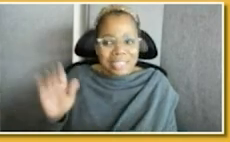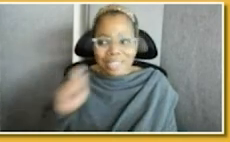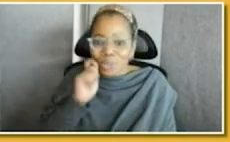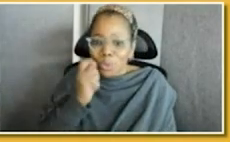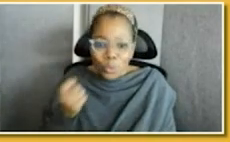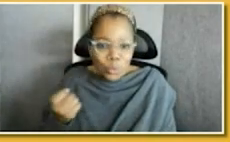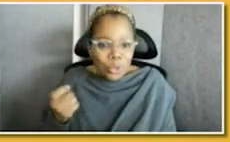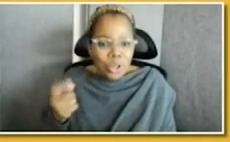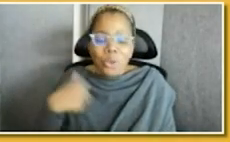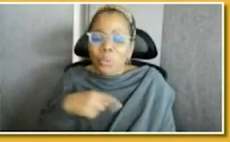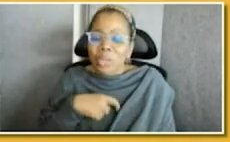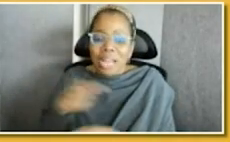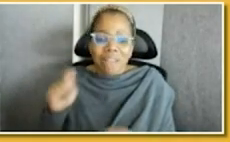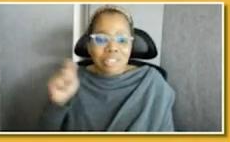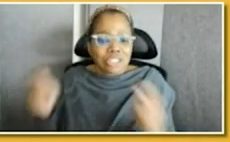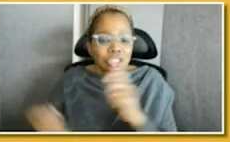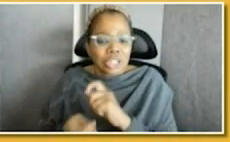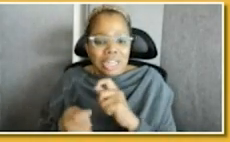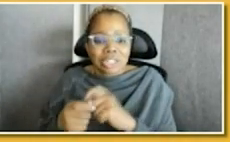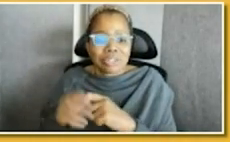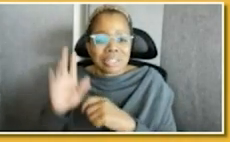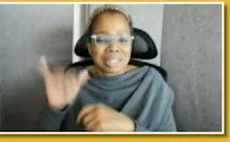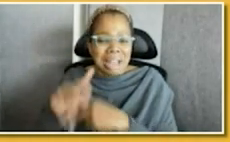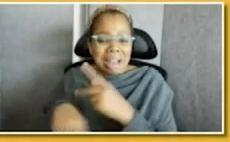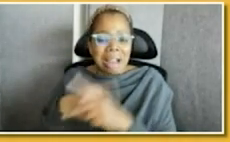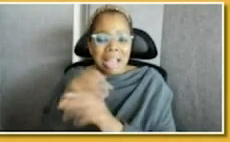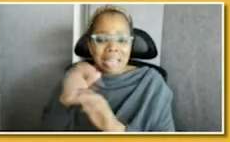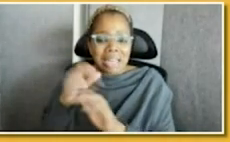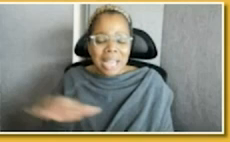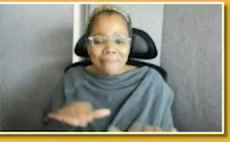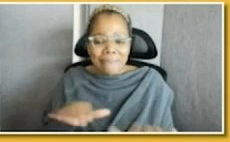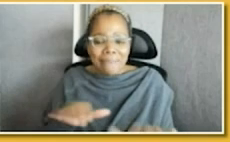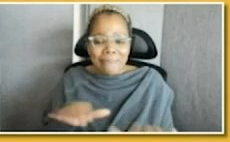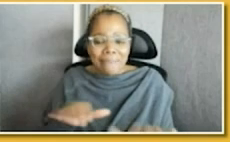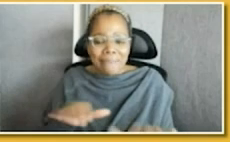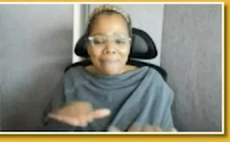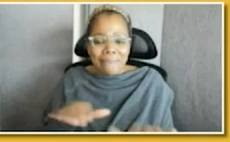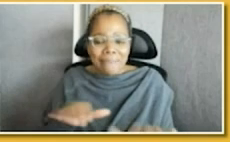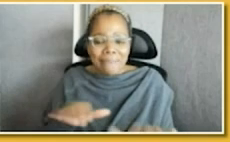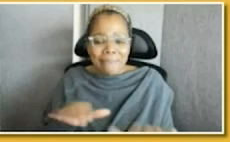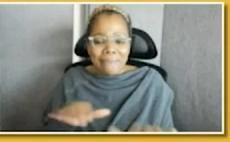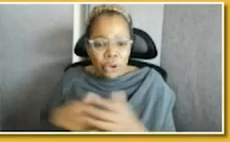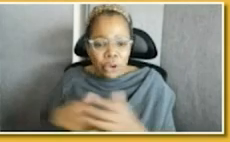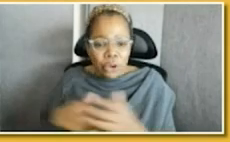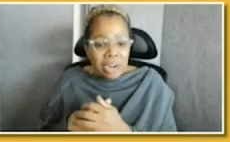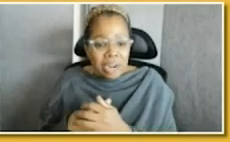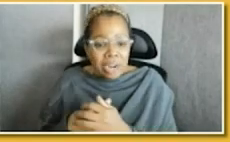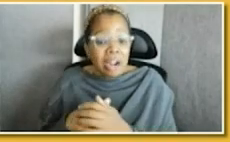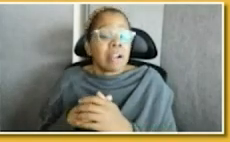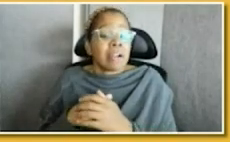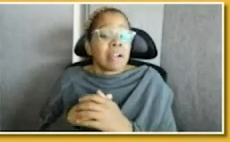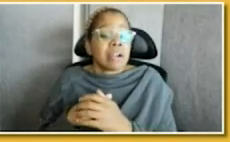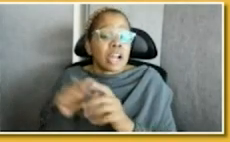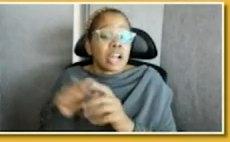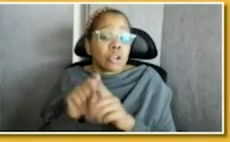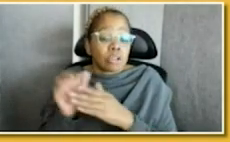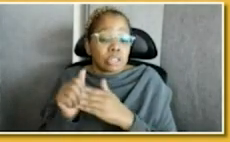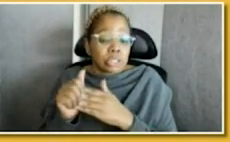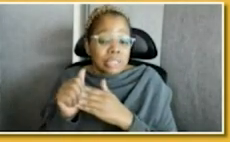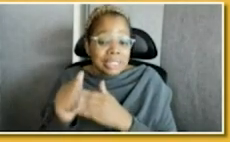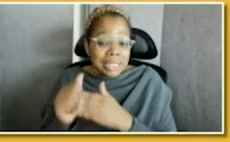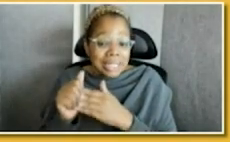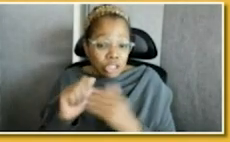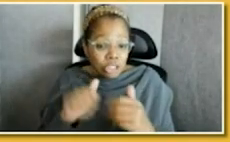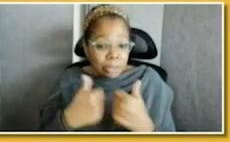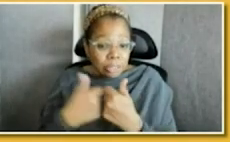that unethical behavior. And even the leadership challenges where management needs